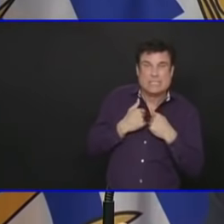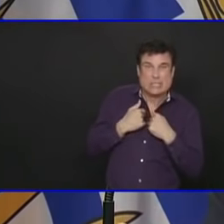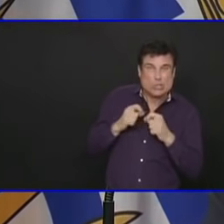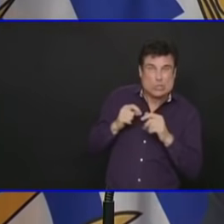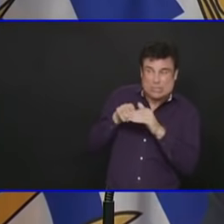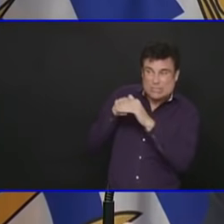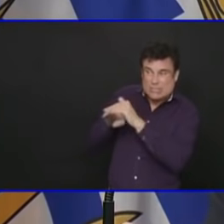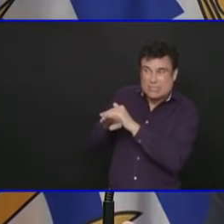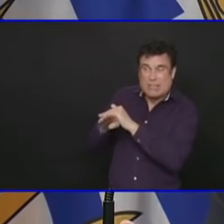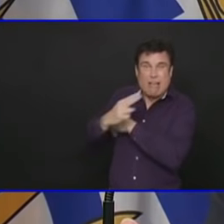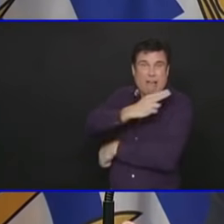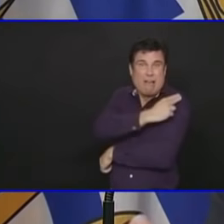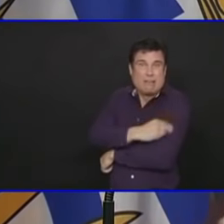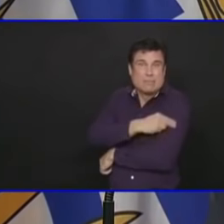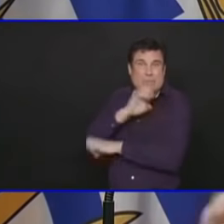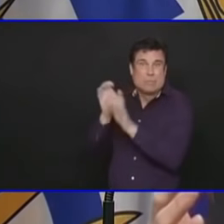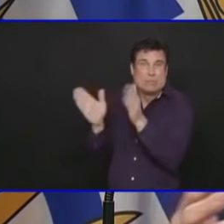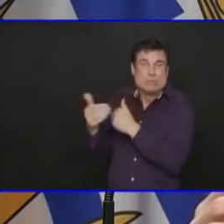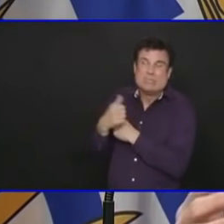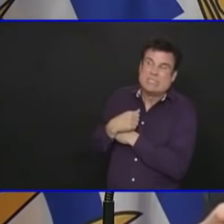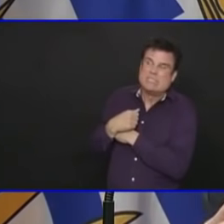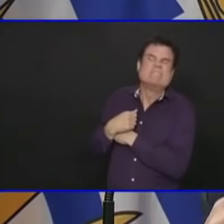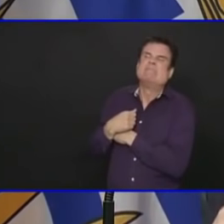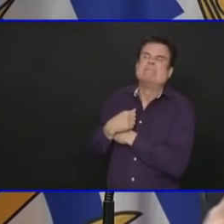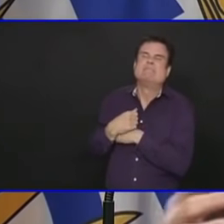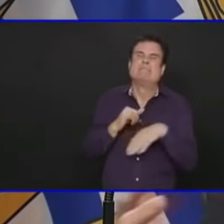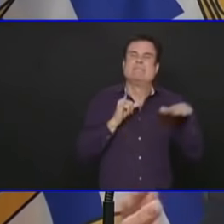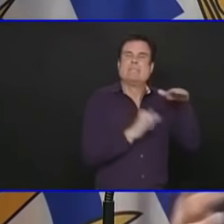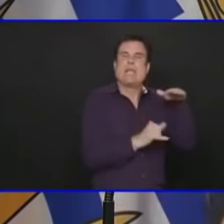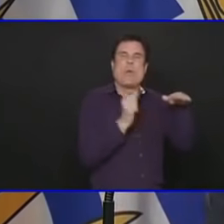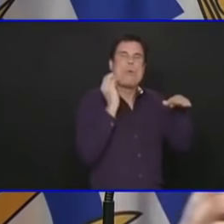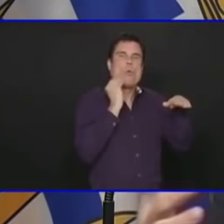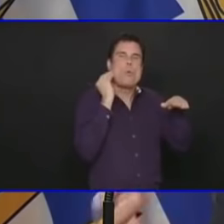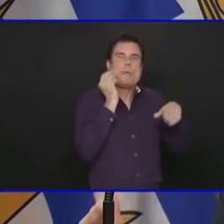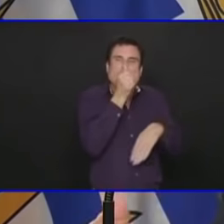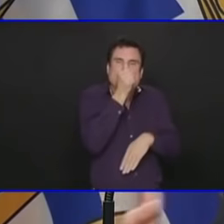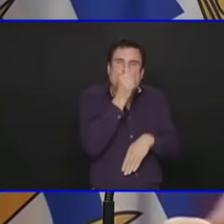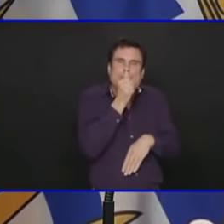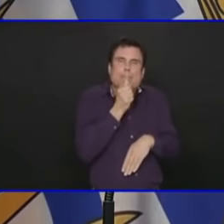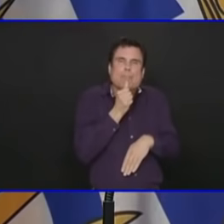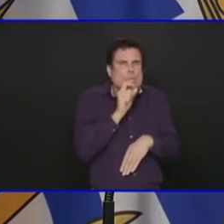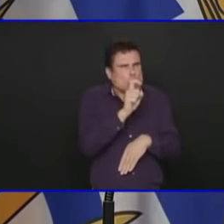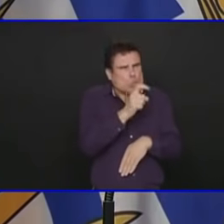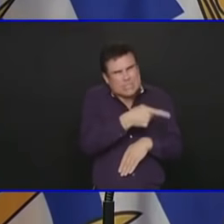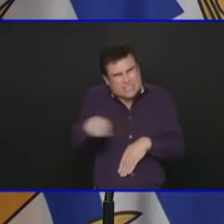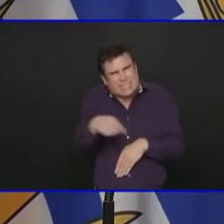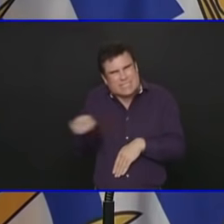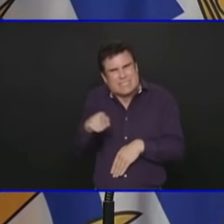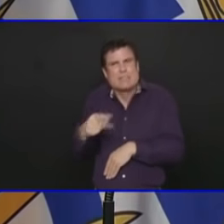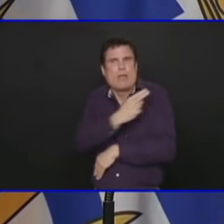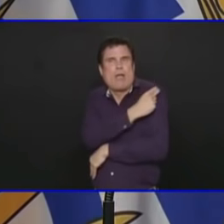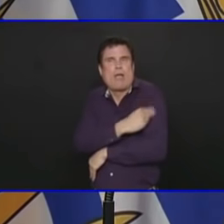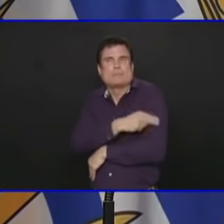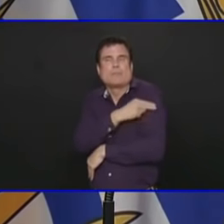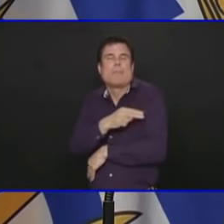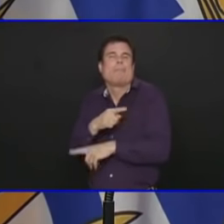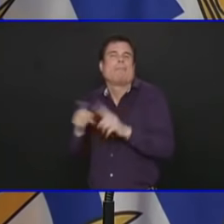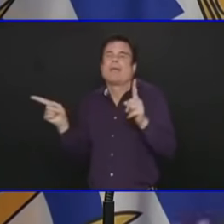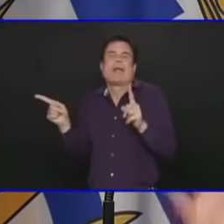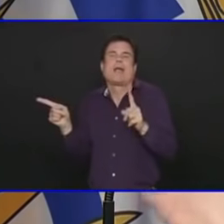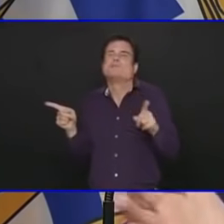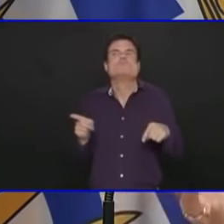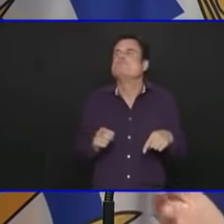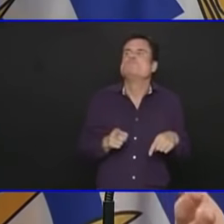For the most part, though, we are confident that any urgent or emergent surgeries were being carried out over this period of